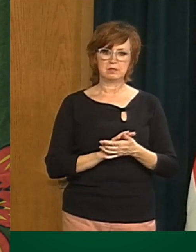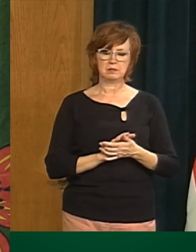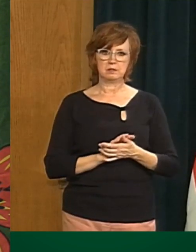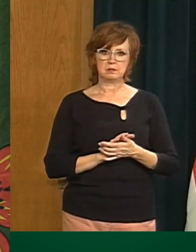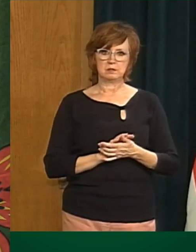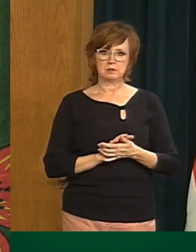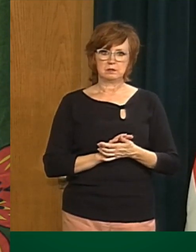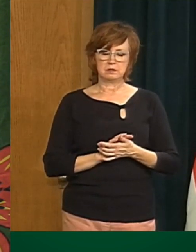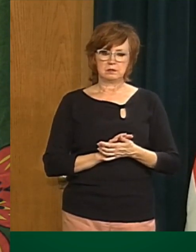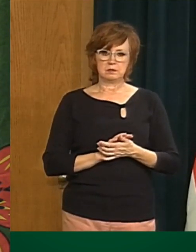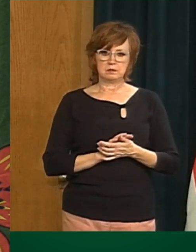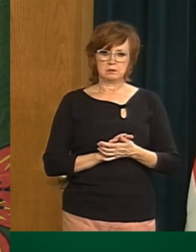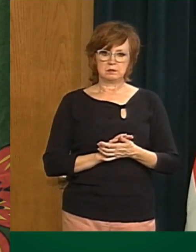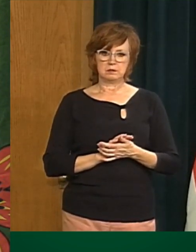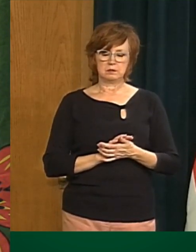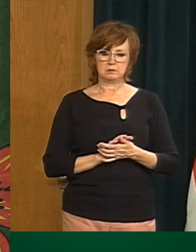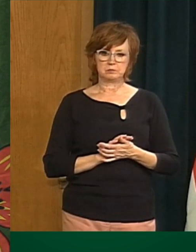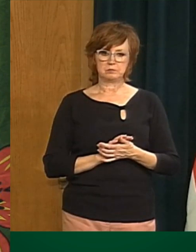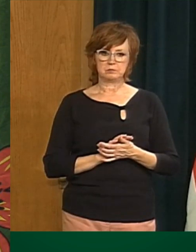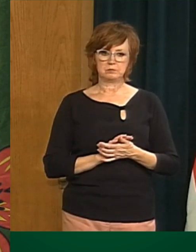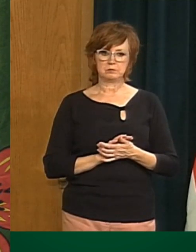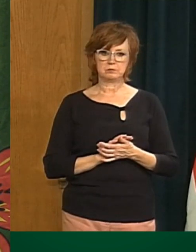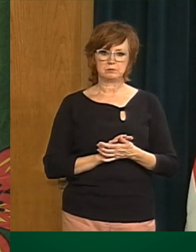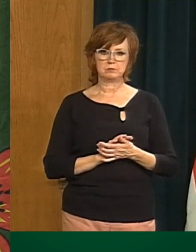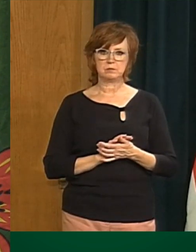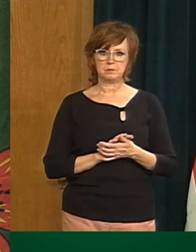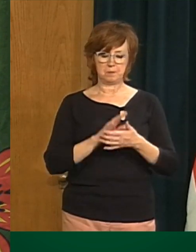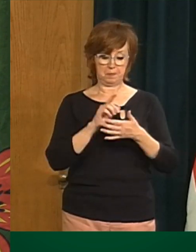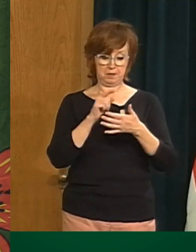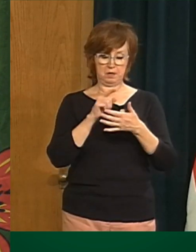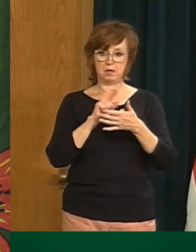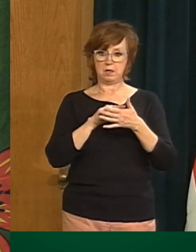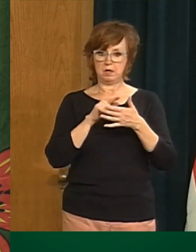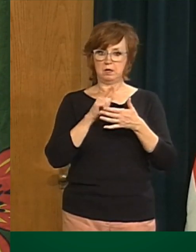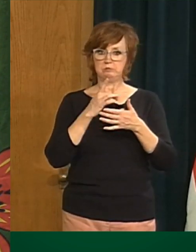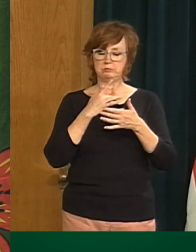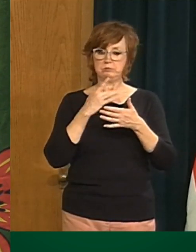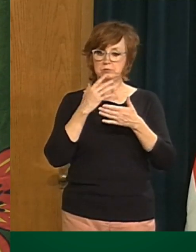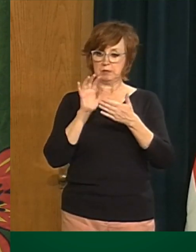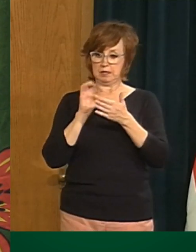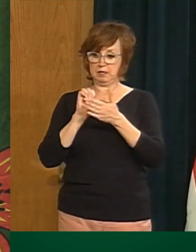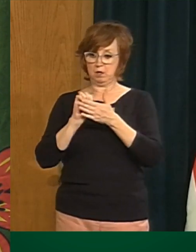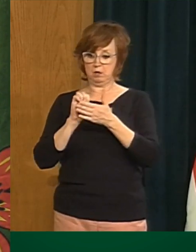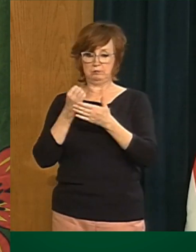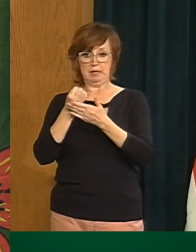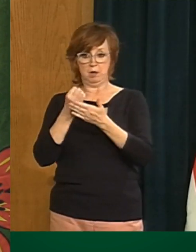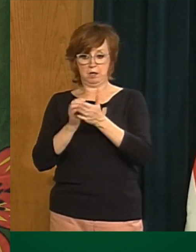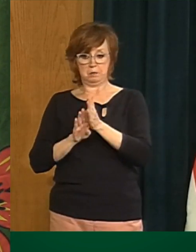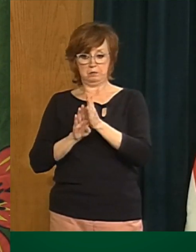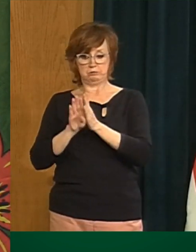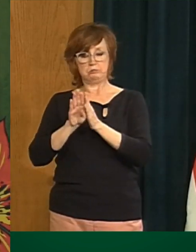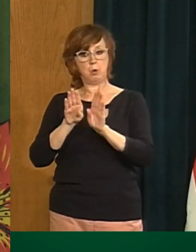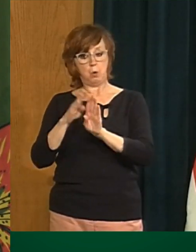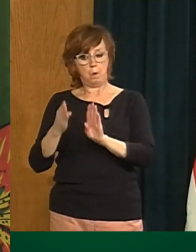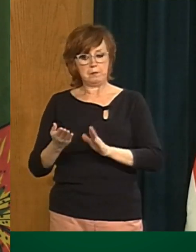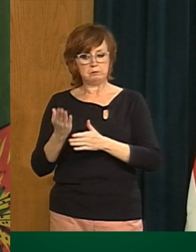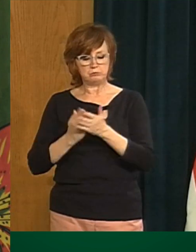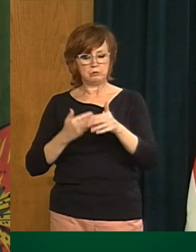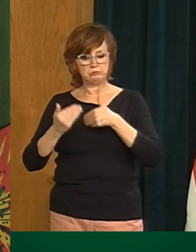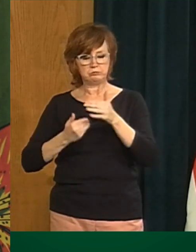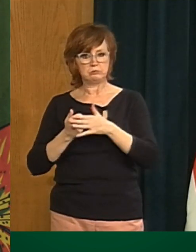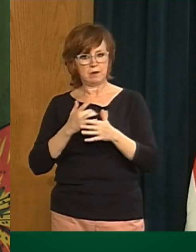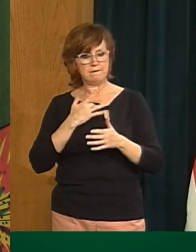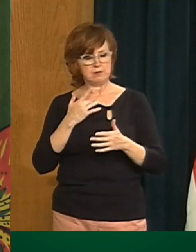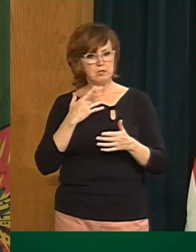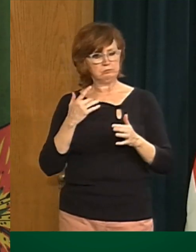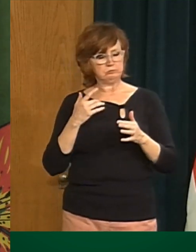practical step forward in starting to open up some segments of our economy. If you ask me what I'm doing and what I've been doing over the course of this